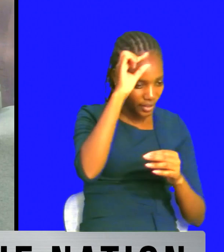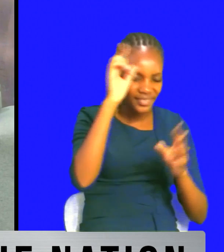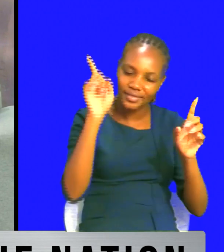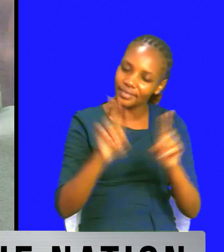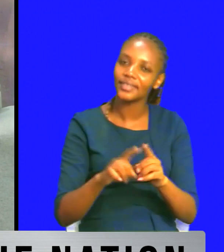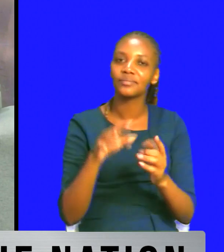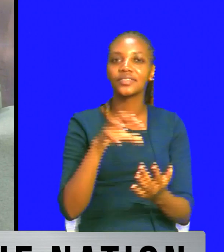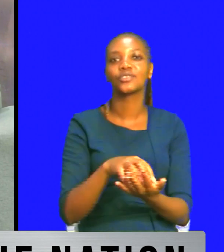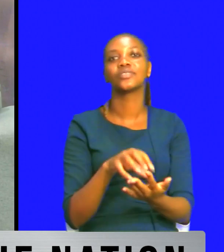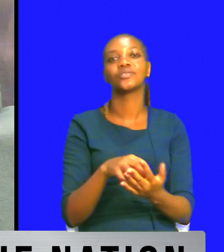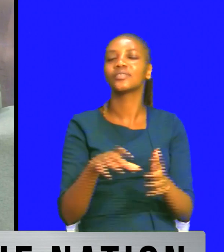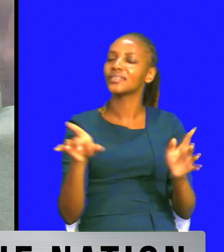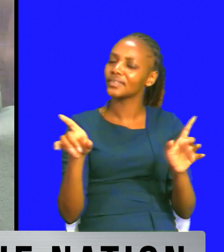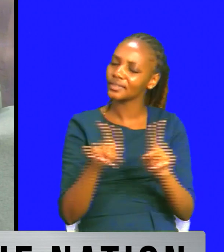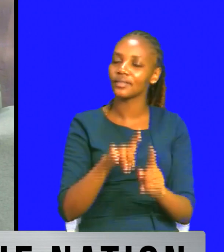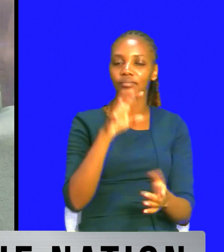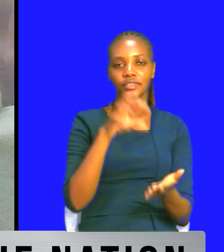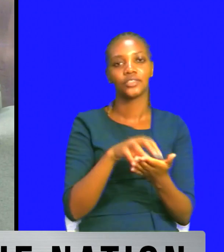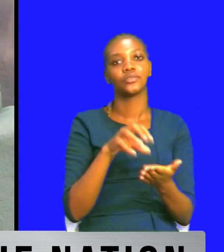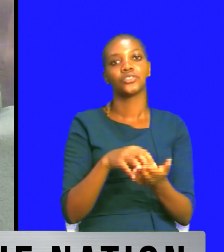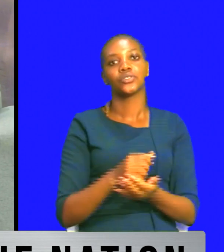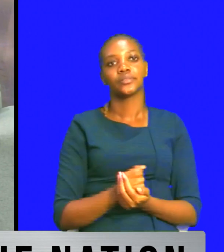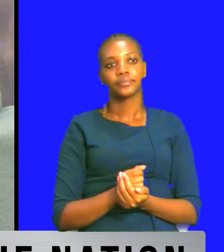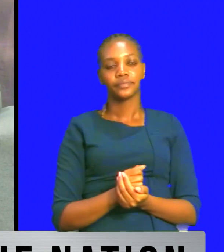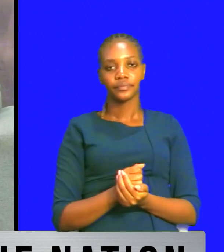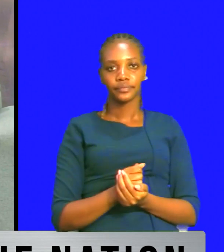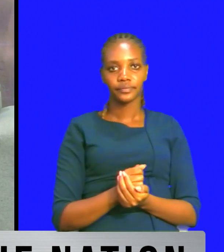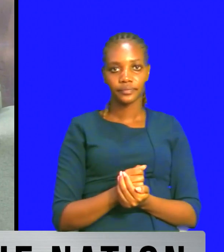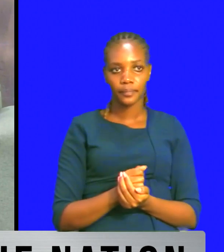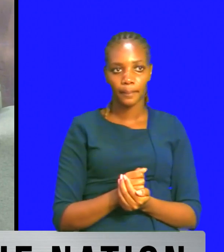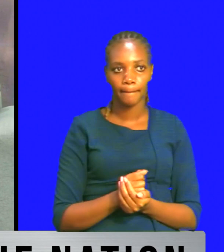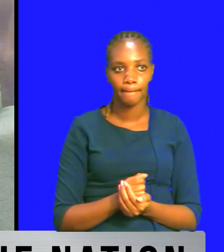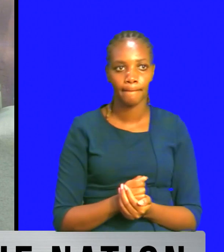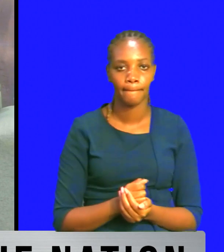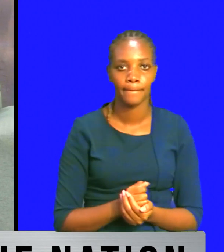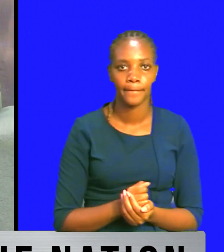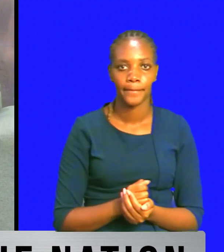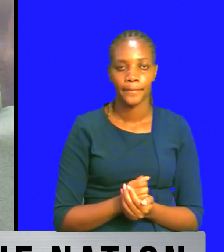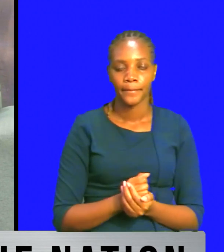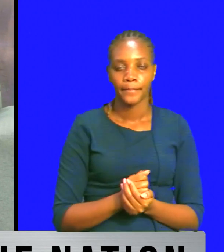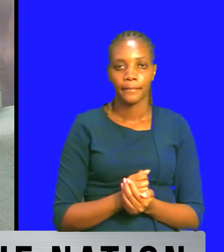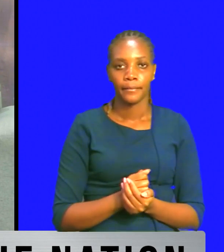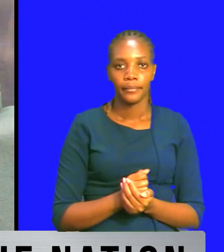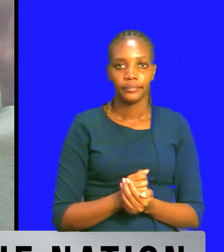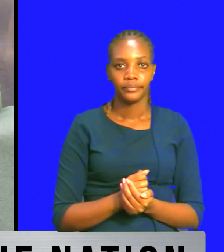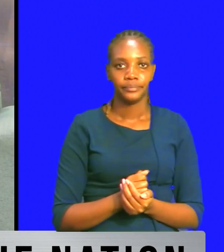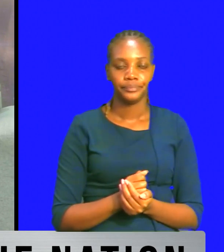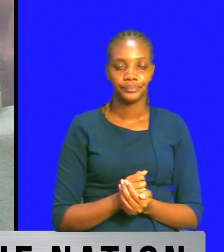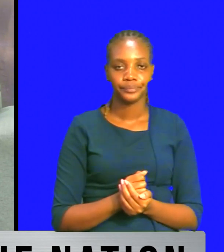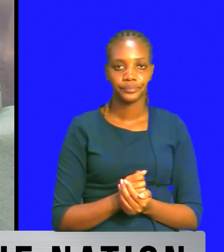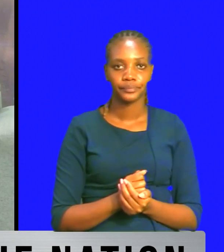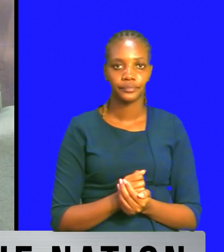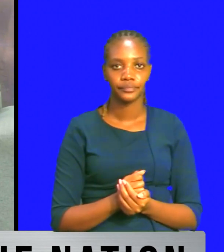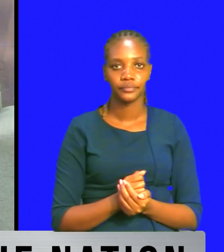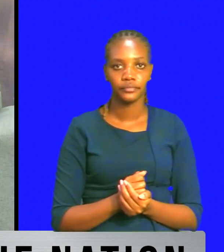The opposition and the civil society would work closely because they have, call it an interest that they're doing together. Okay. So yeah,